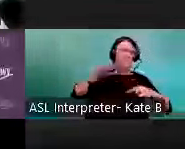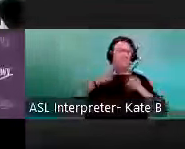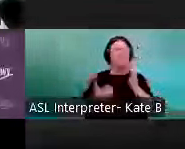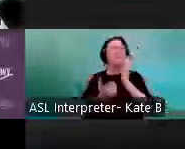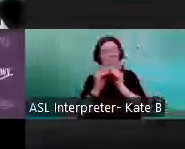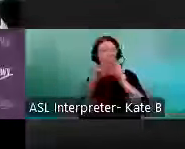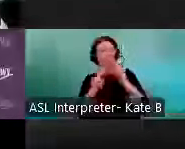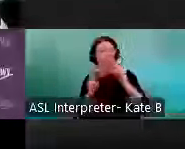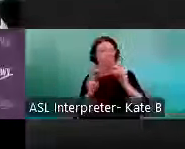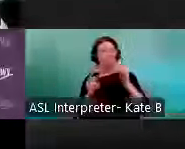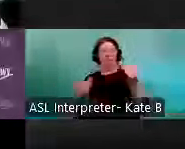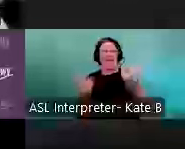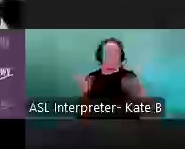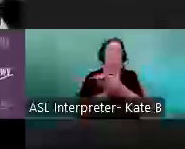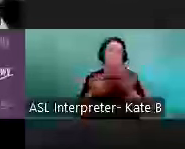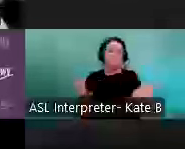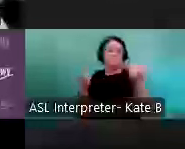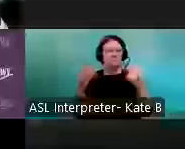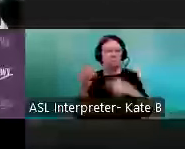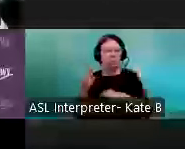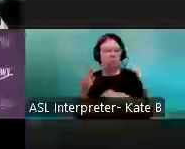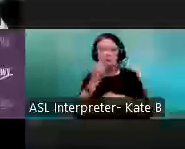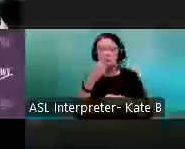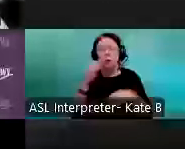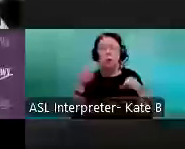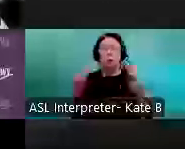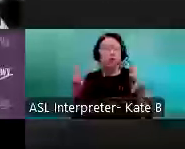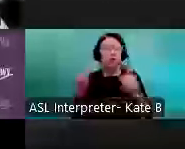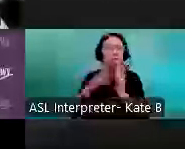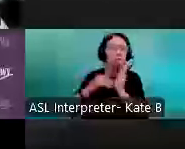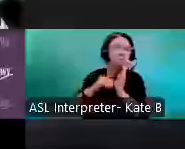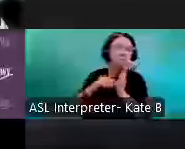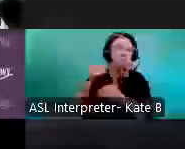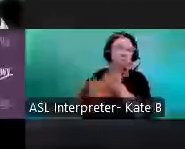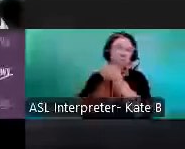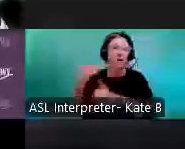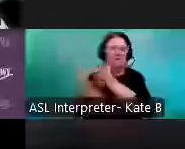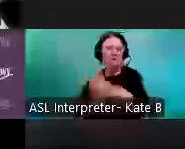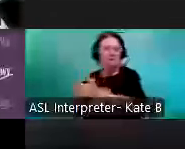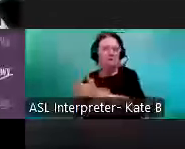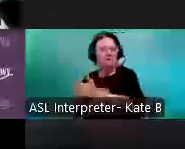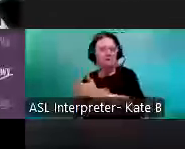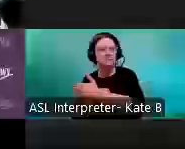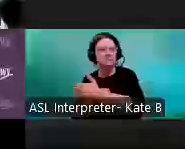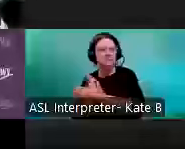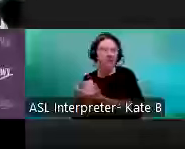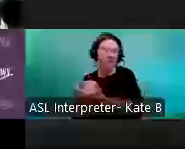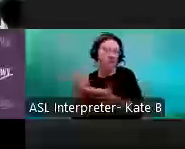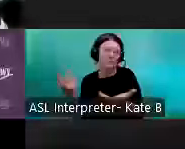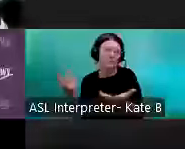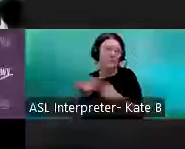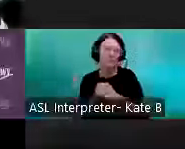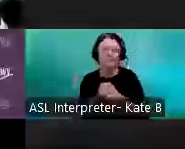poll workers. And like I said, it's a really great opportunity to learn more about the process and really help people out.